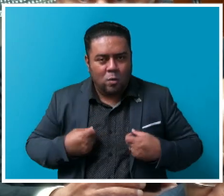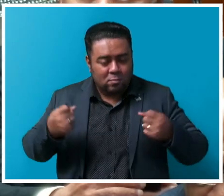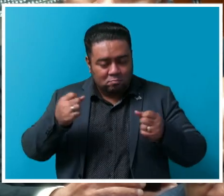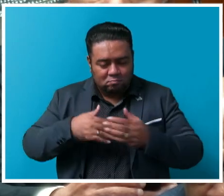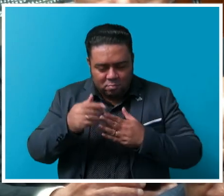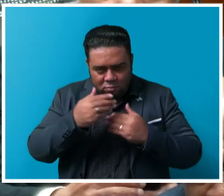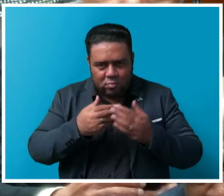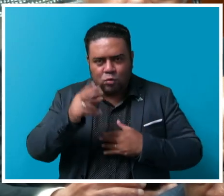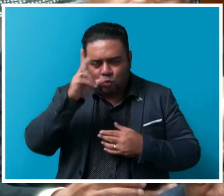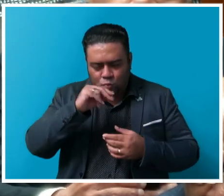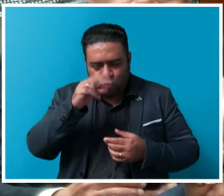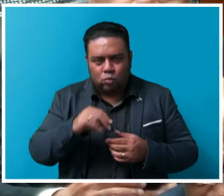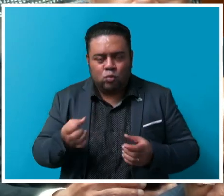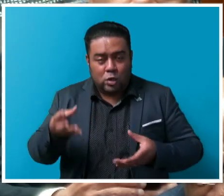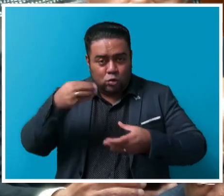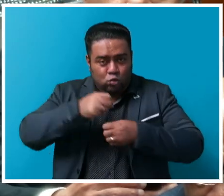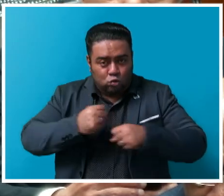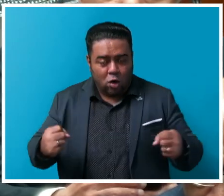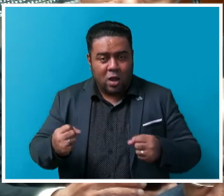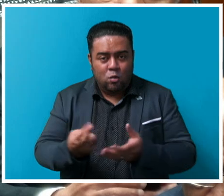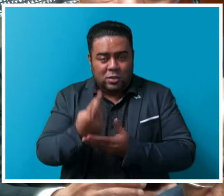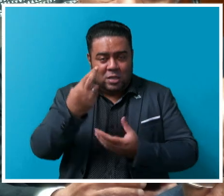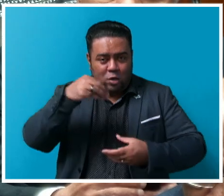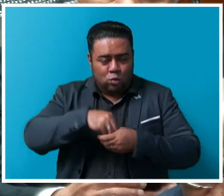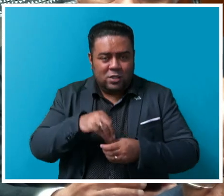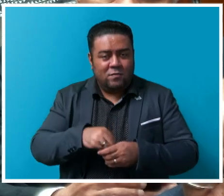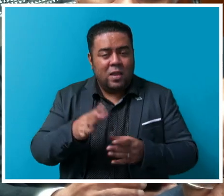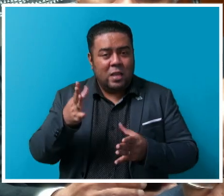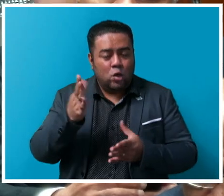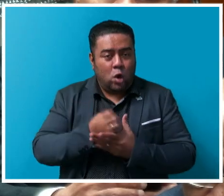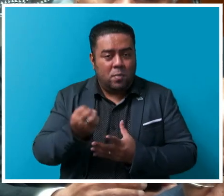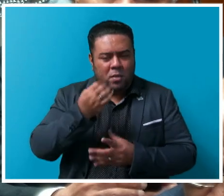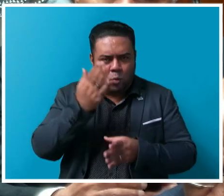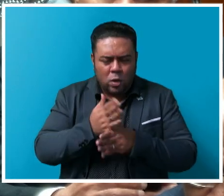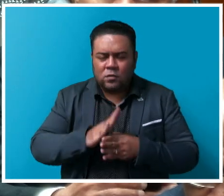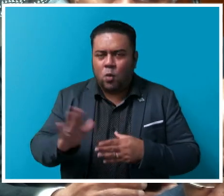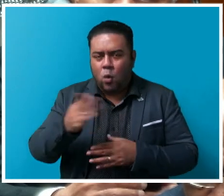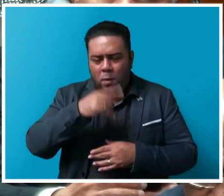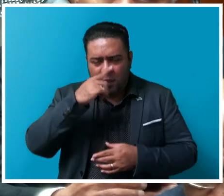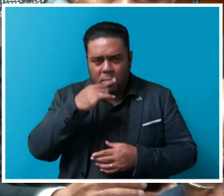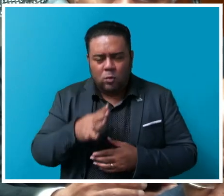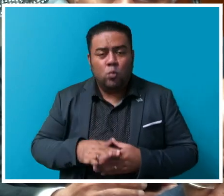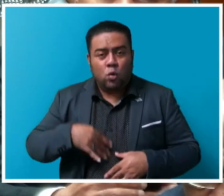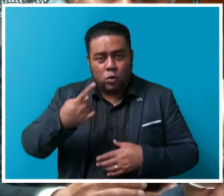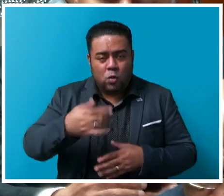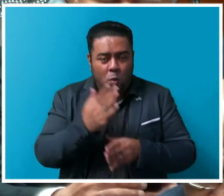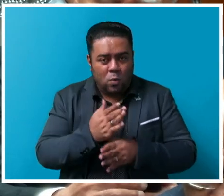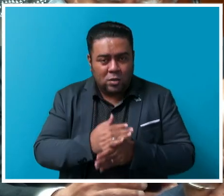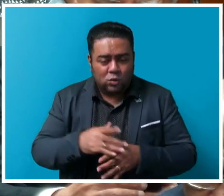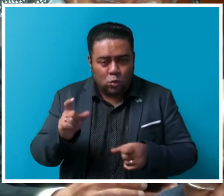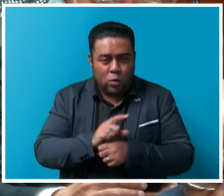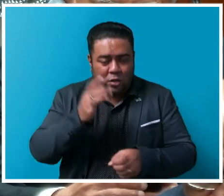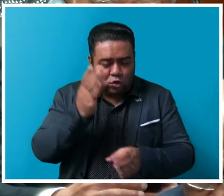more resilient, inclusive economy, one that works for all our people. We will continue our efforts to create